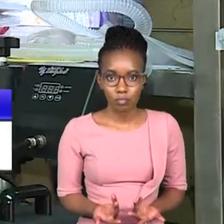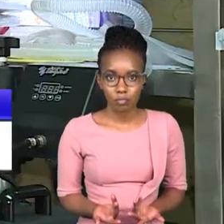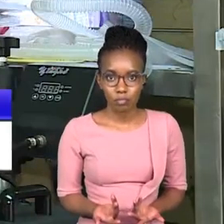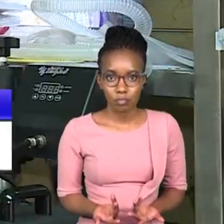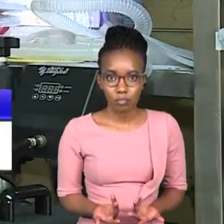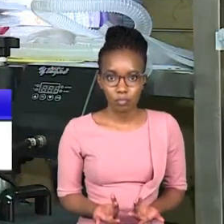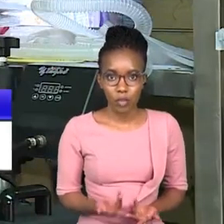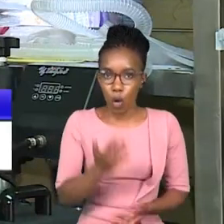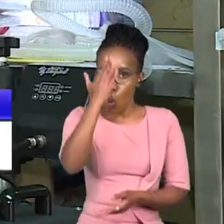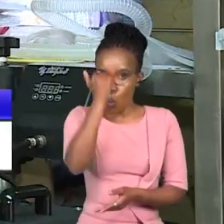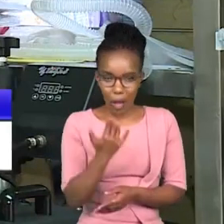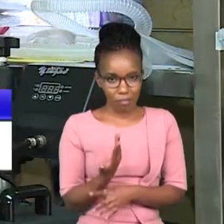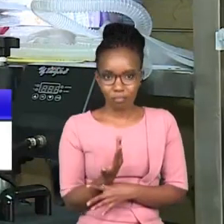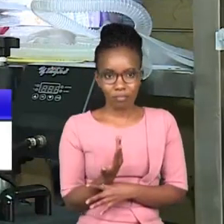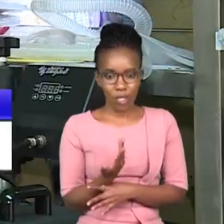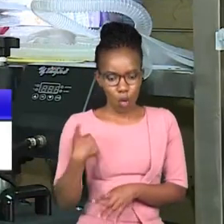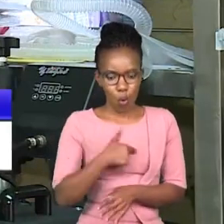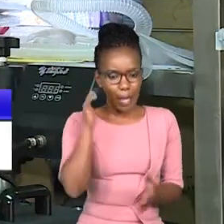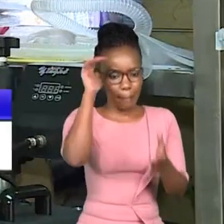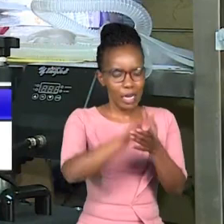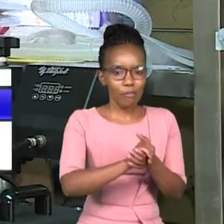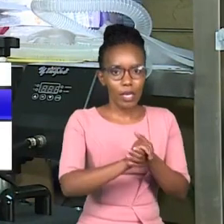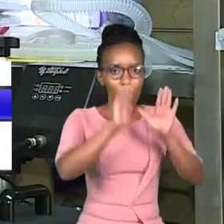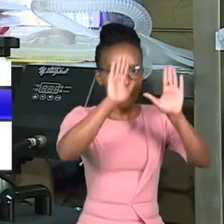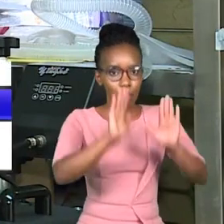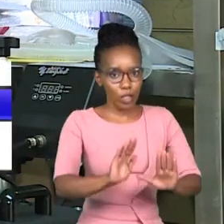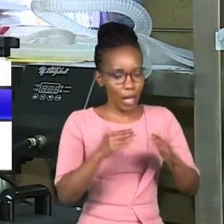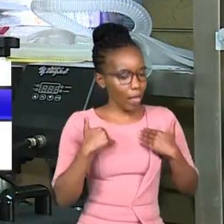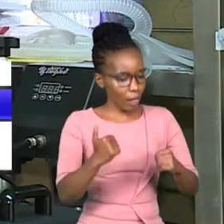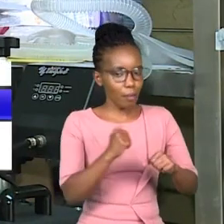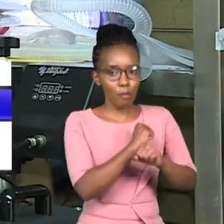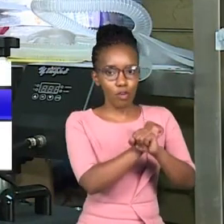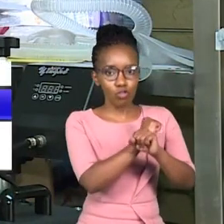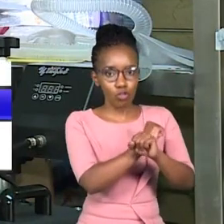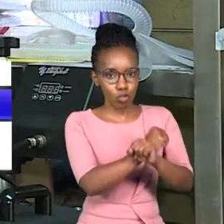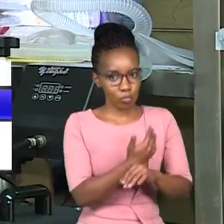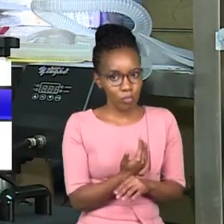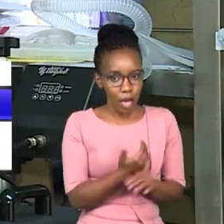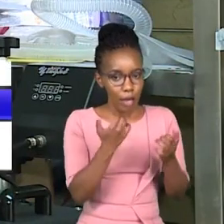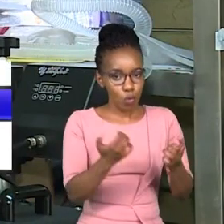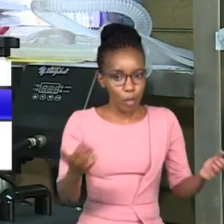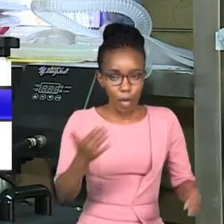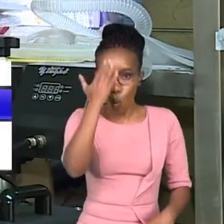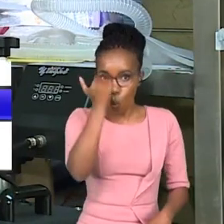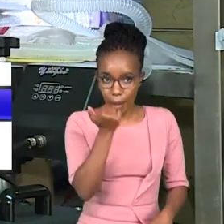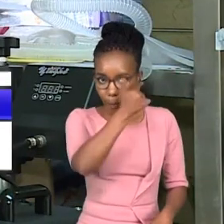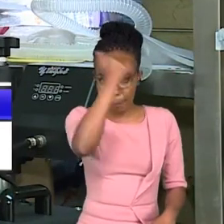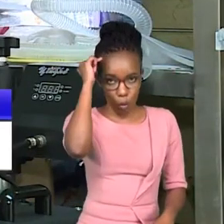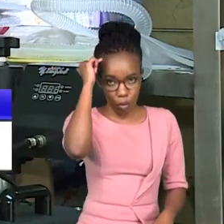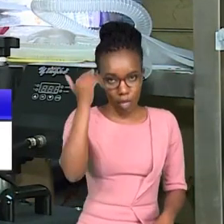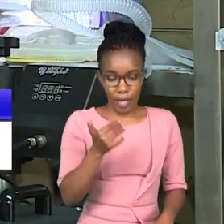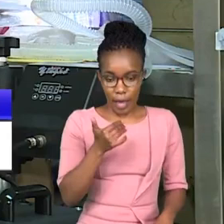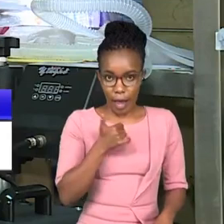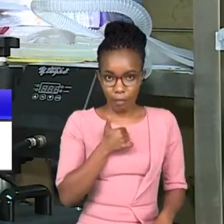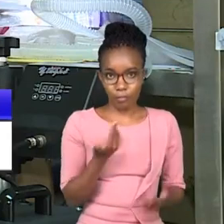Why do we believe it works? Why do we believe that it's an important health prevention tool? Because there are